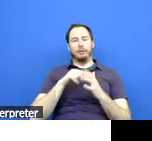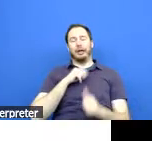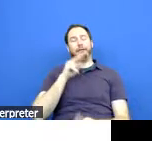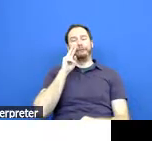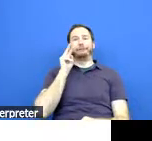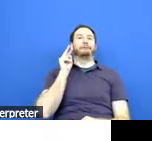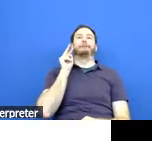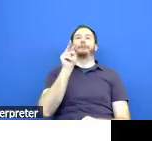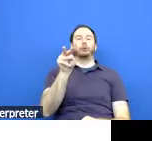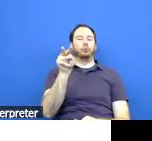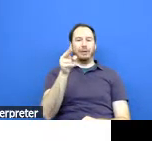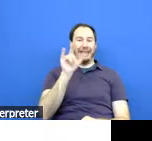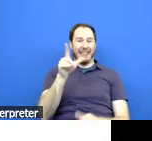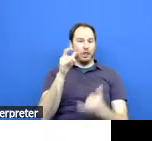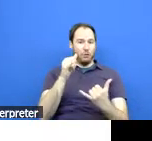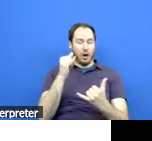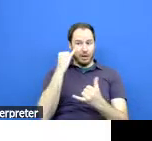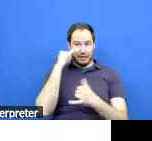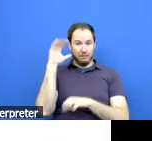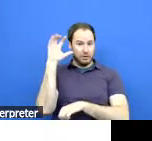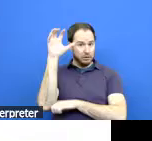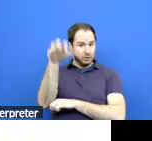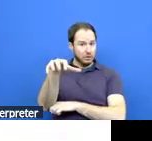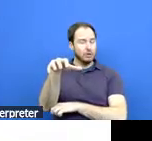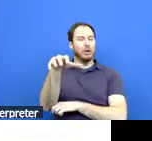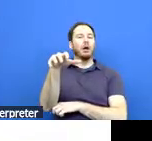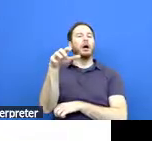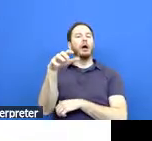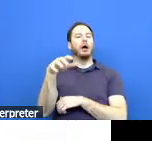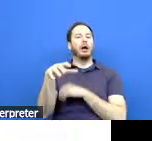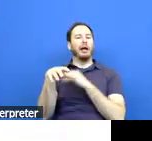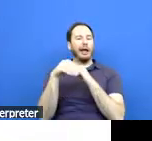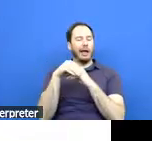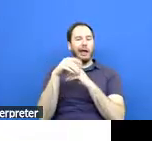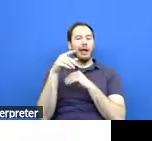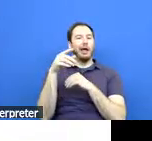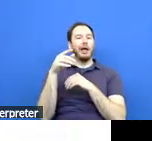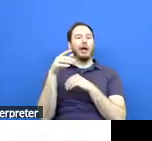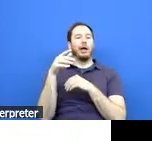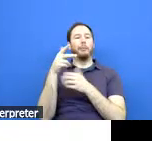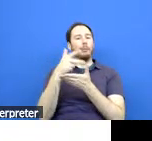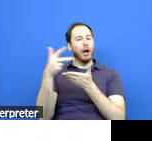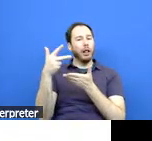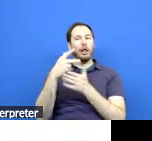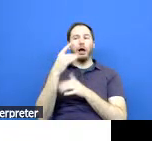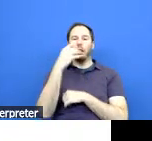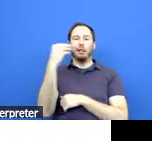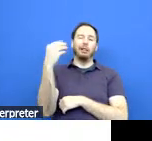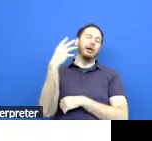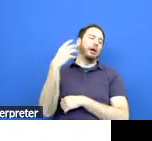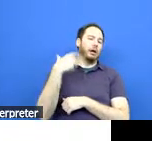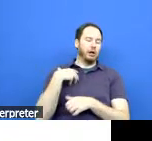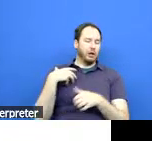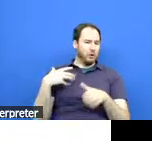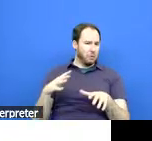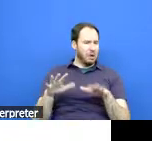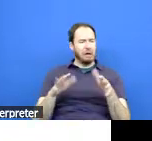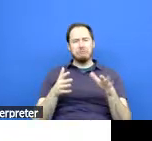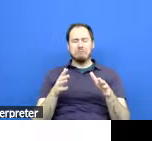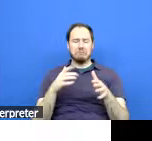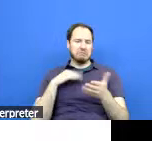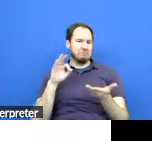the hill right now, but I would have a view of the road with the headlights and the parking lot. So just as